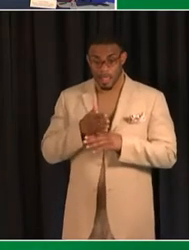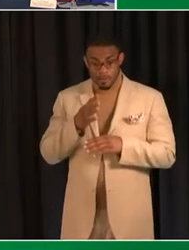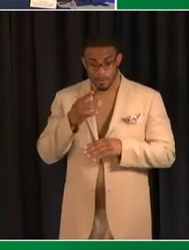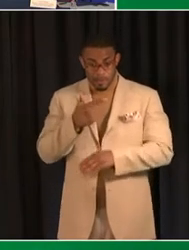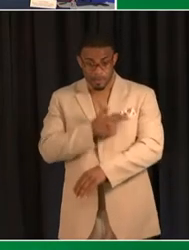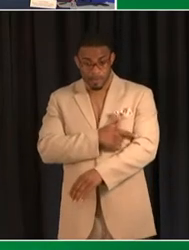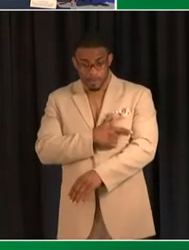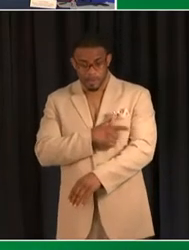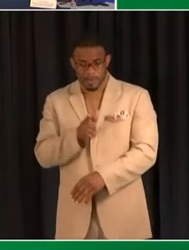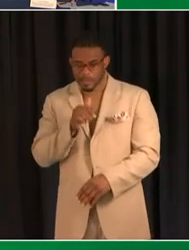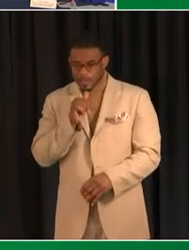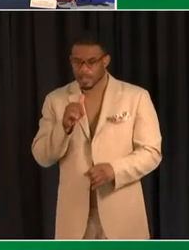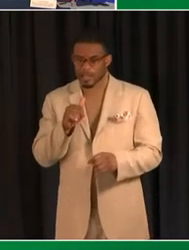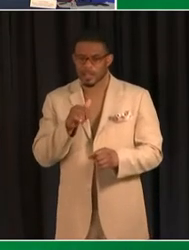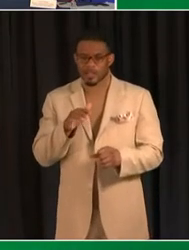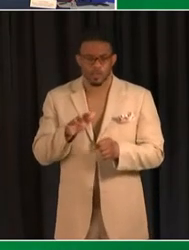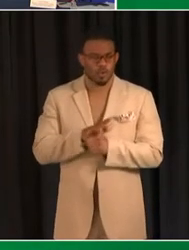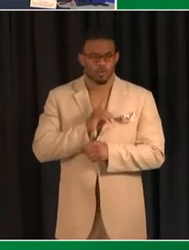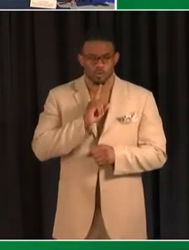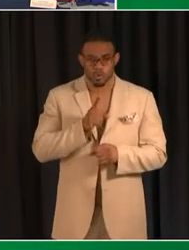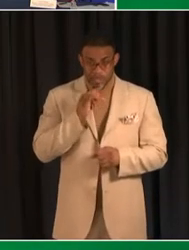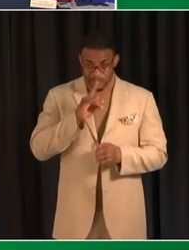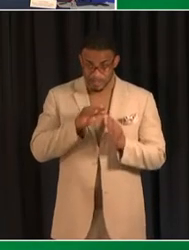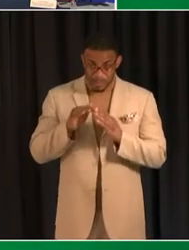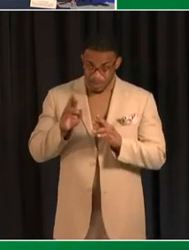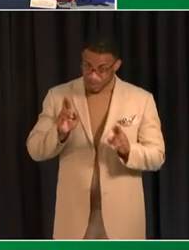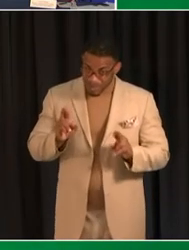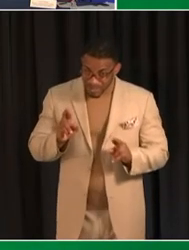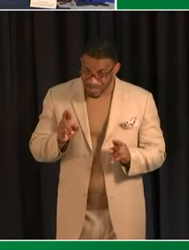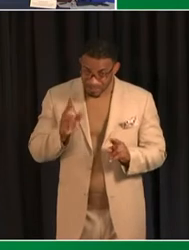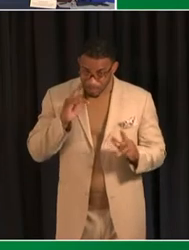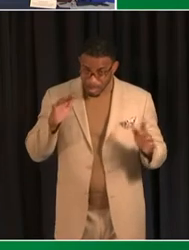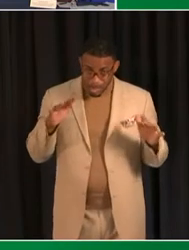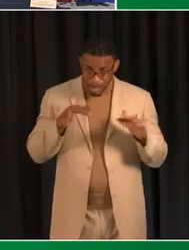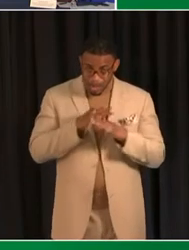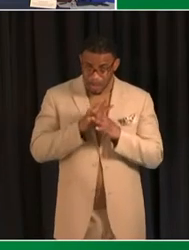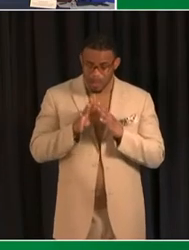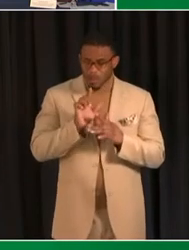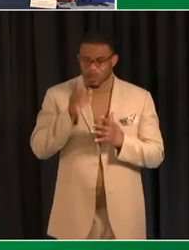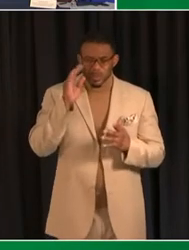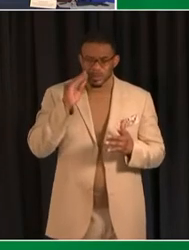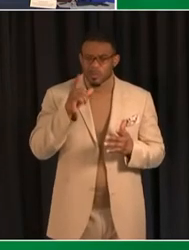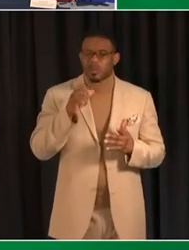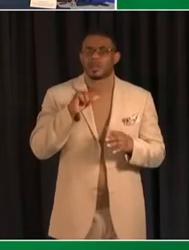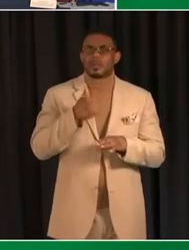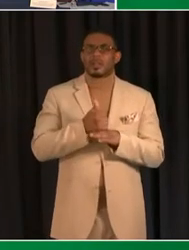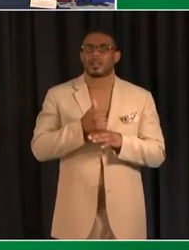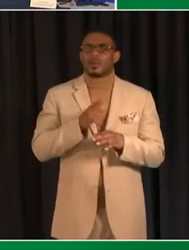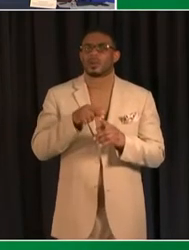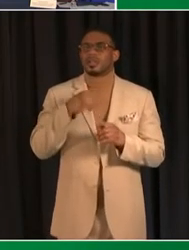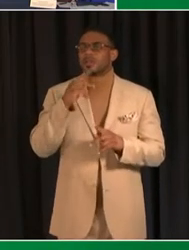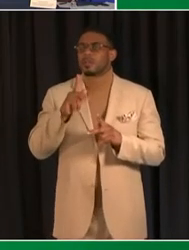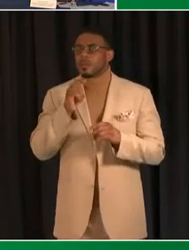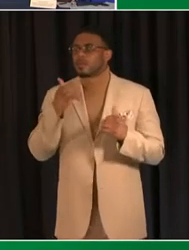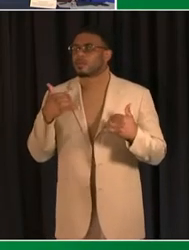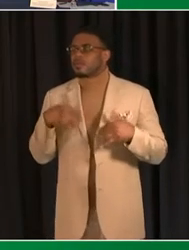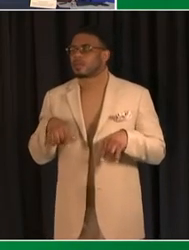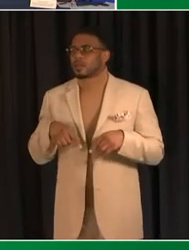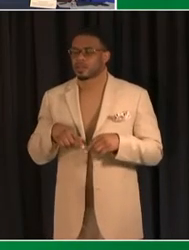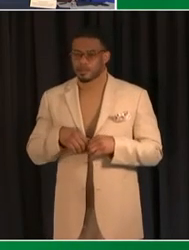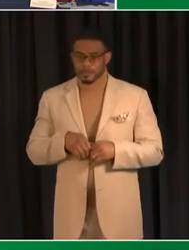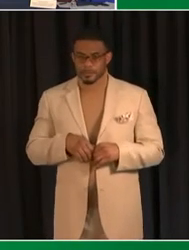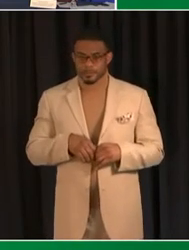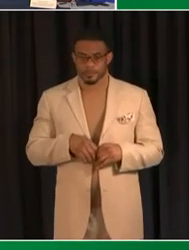they've been vaccinated, but they're not quite sure. Is downtown ready? What would the experience be like? What do you say to people who are uncertain?